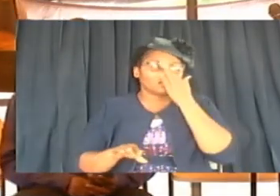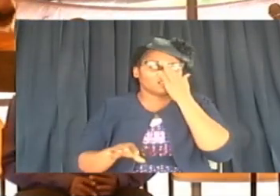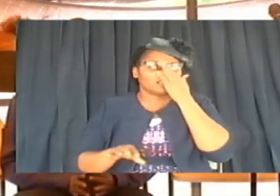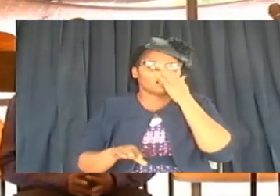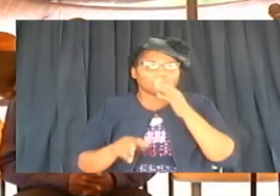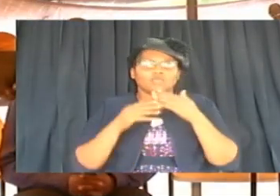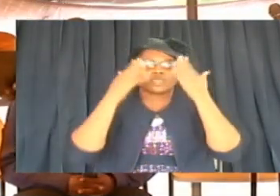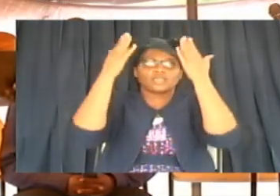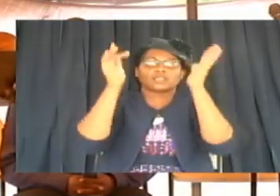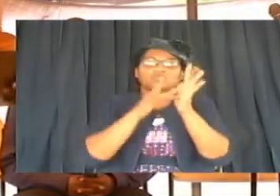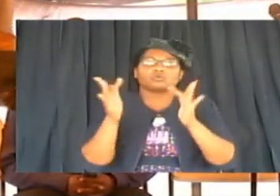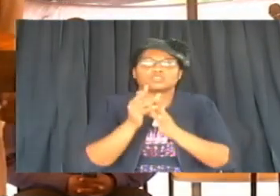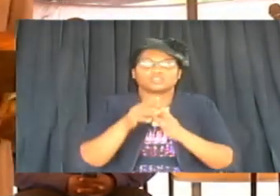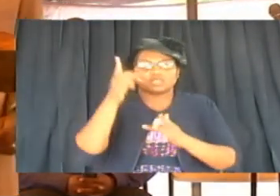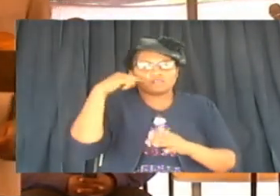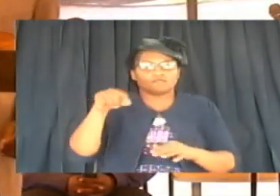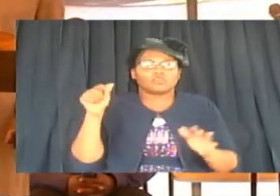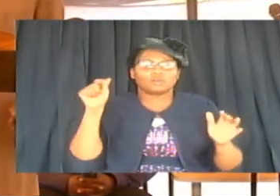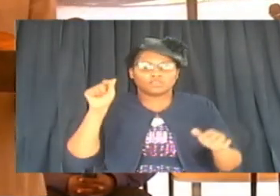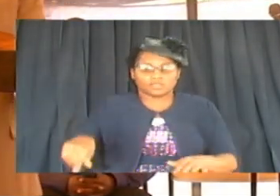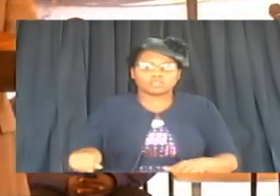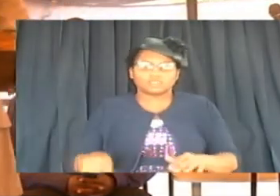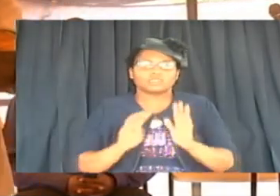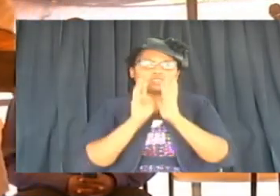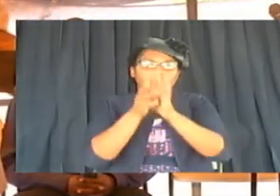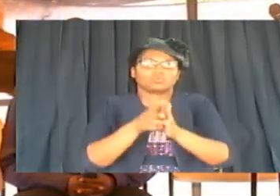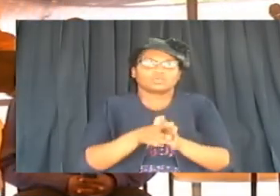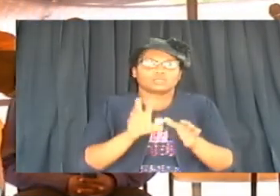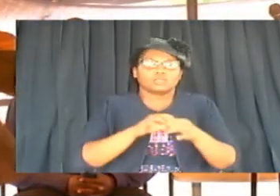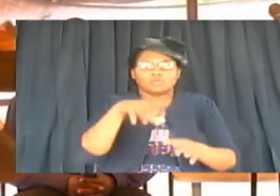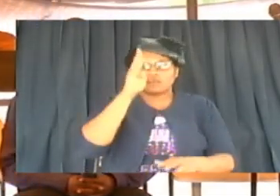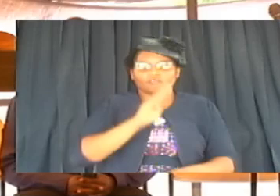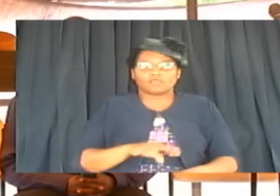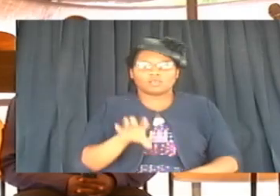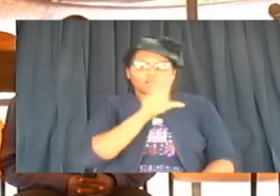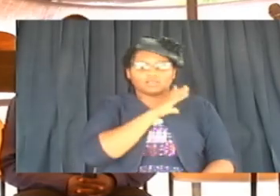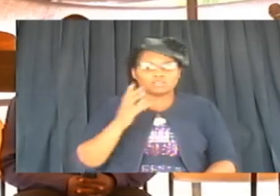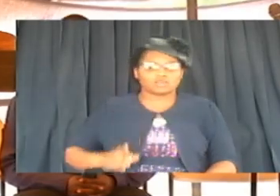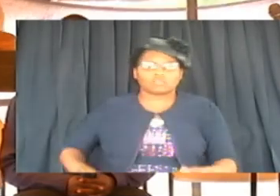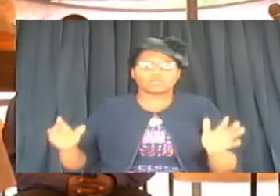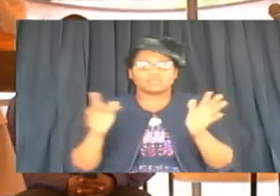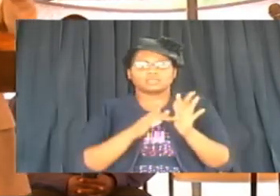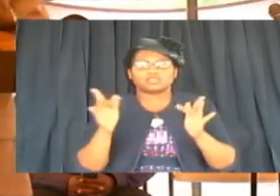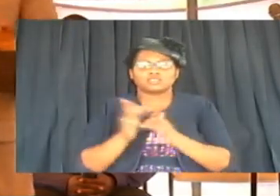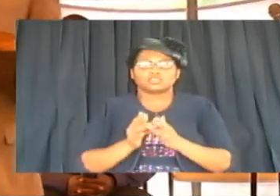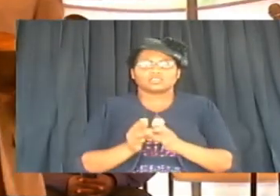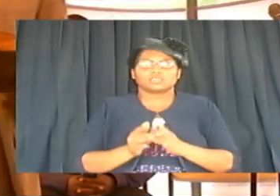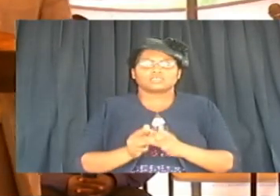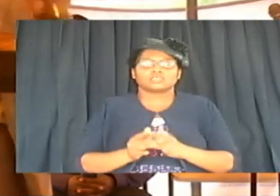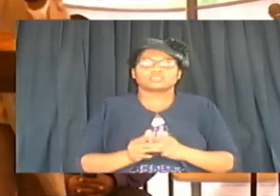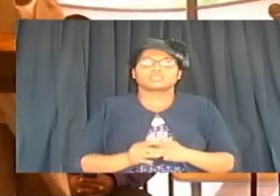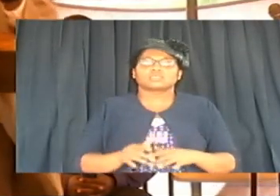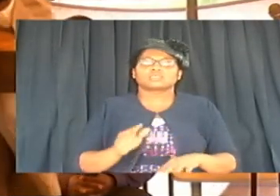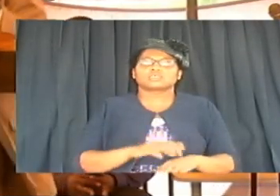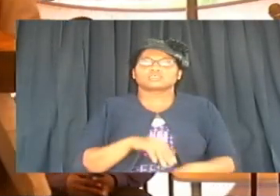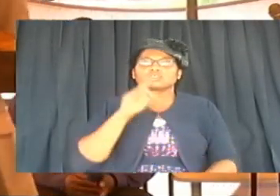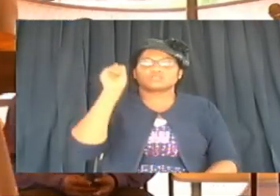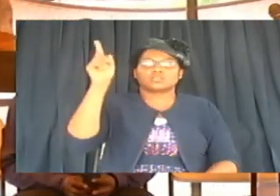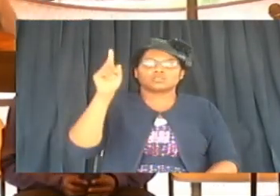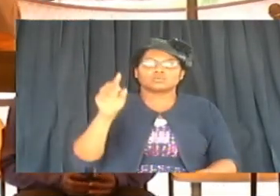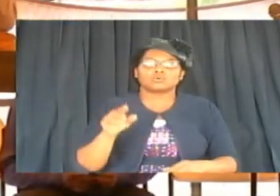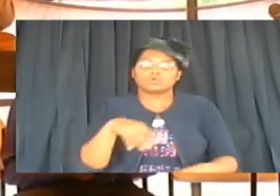we give thanks, for this is the will of God in Christ Jesus concerning you. God richly bless you. God bless you, and thank you again for